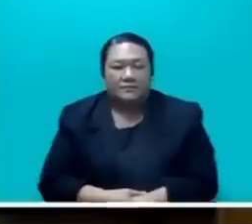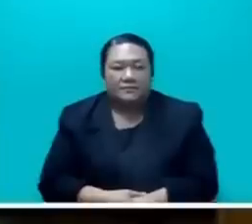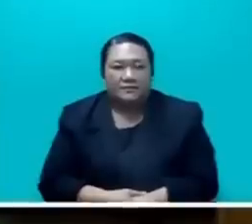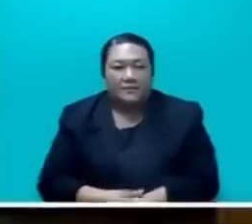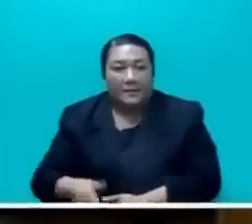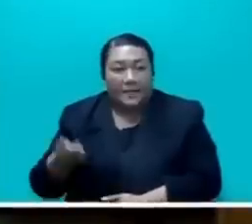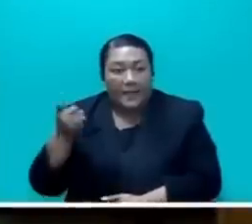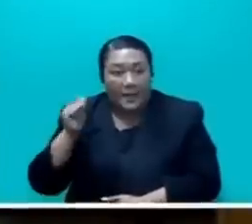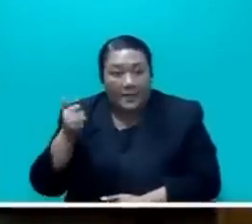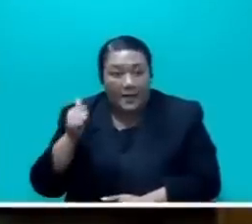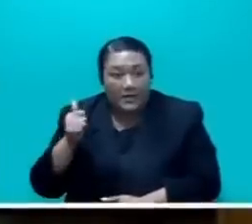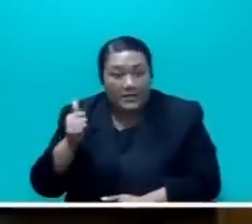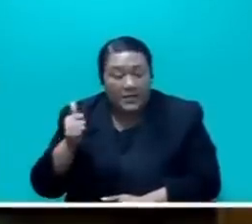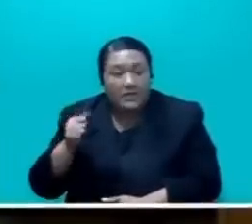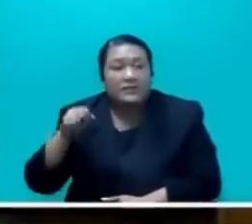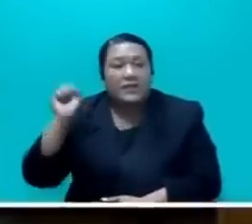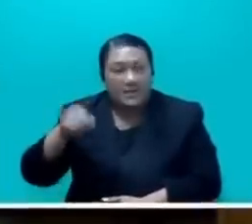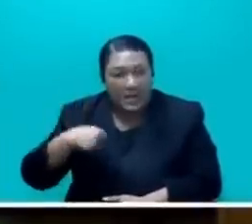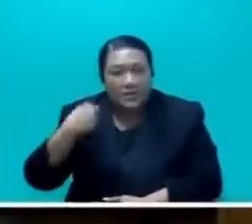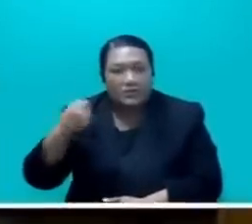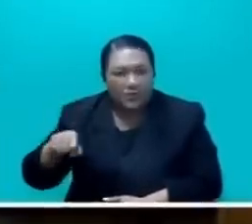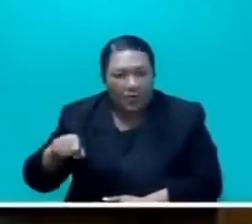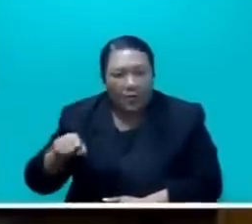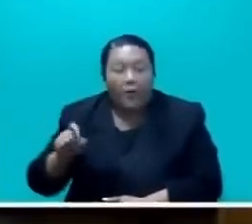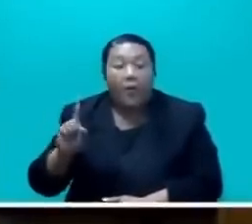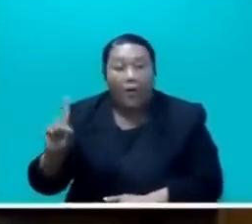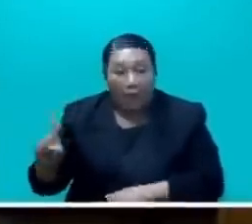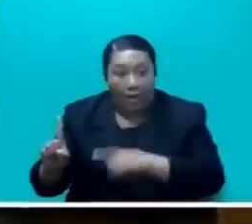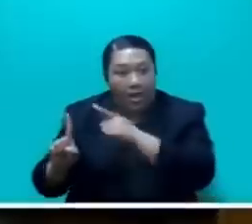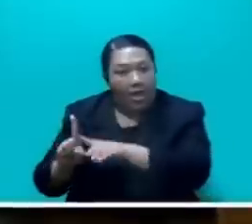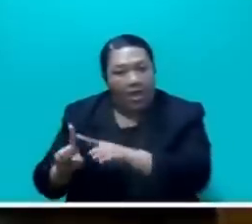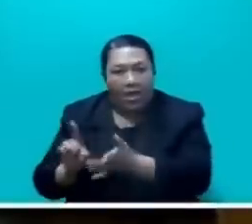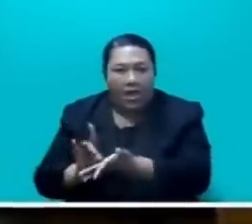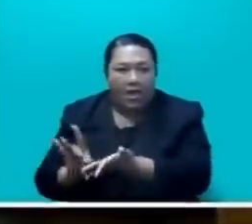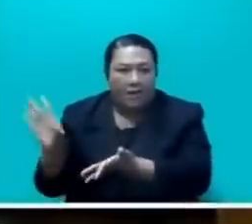Apologize to Senga, Tumba.